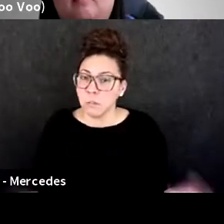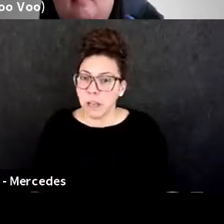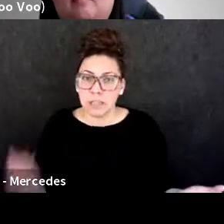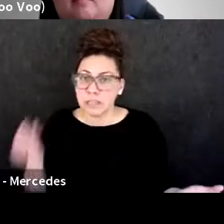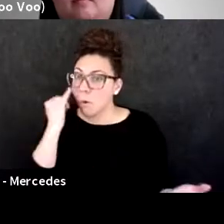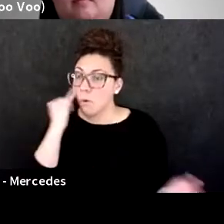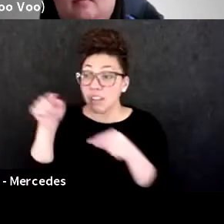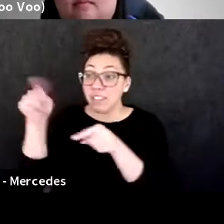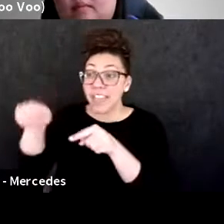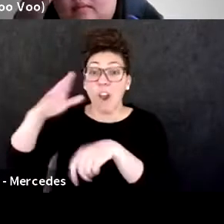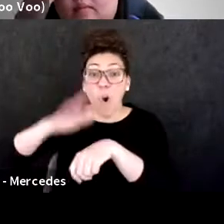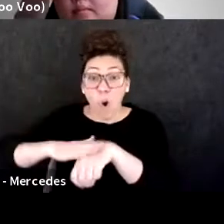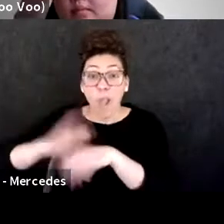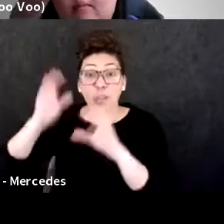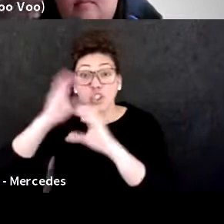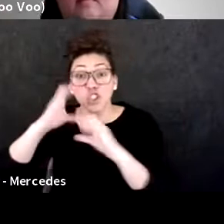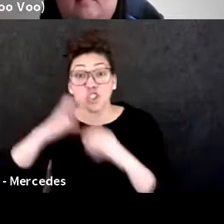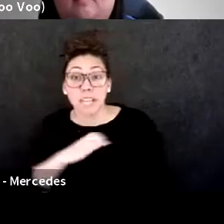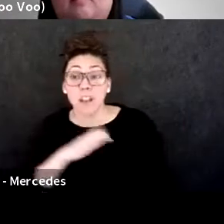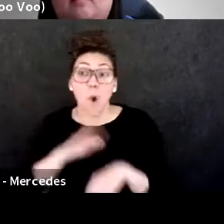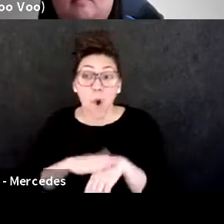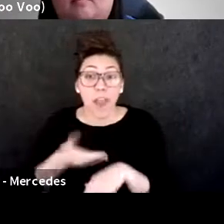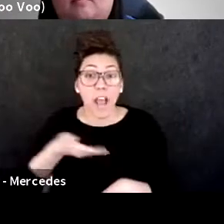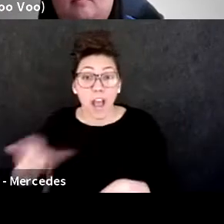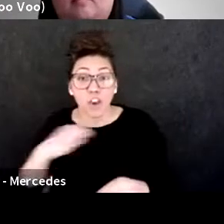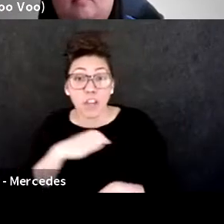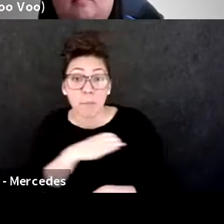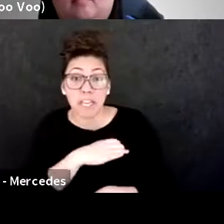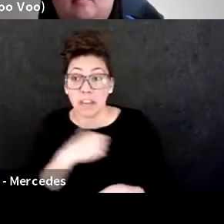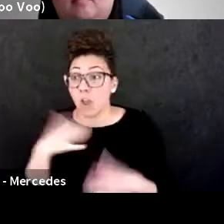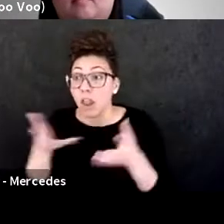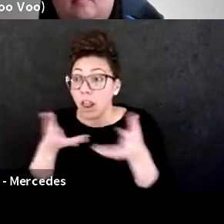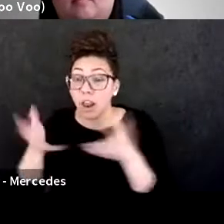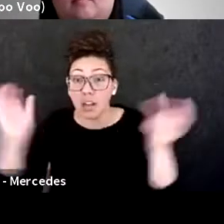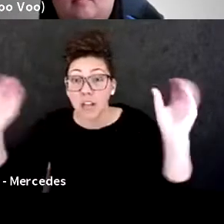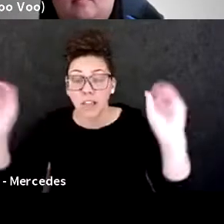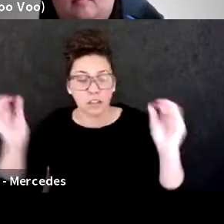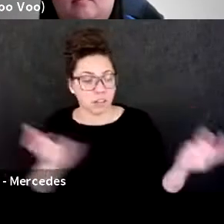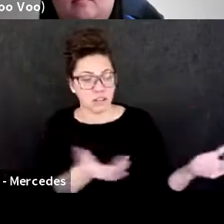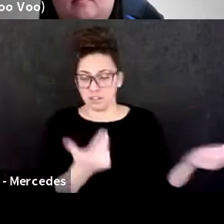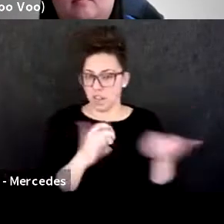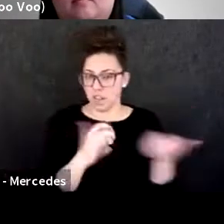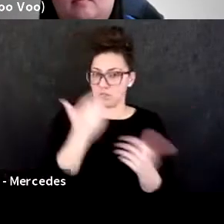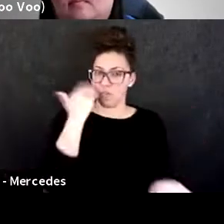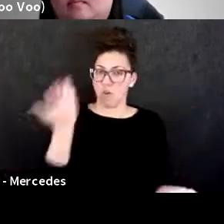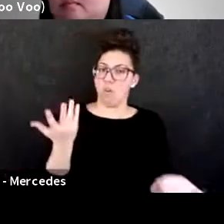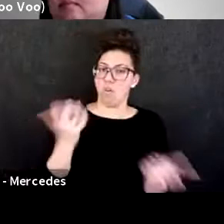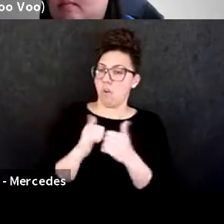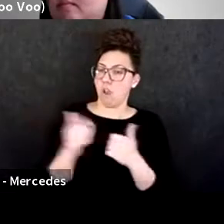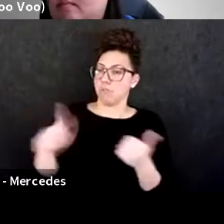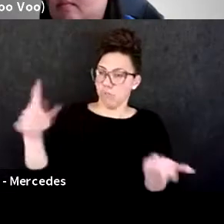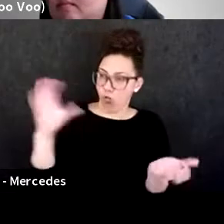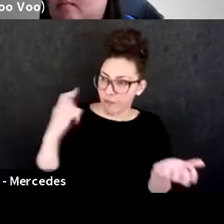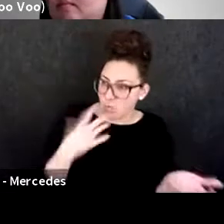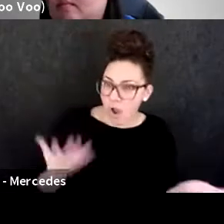committees, it's hard to know some of the things that can really be helpful for a person, how to do well in those interviews.